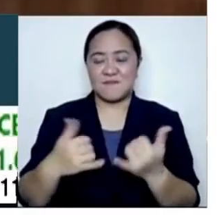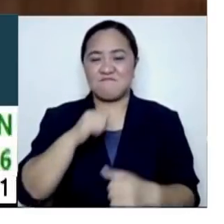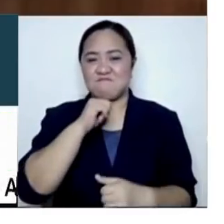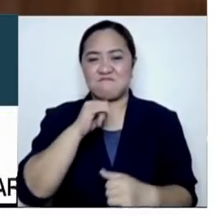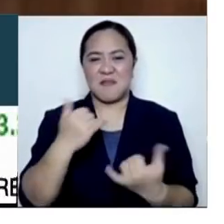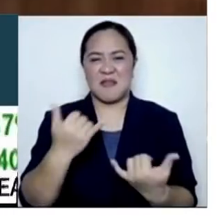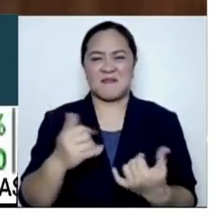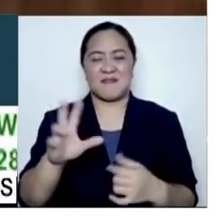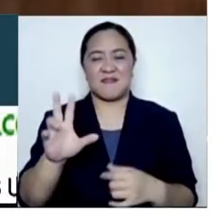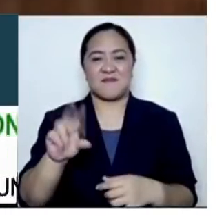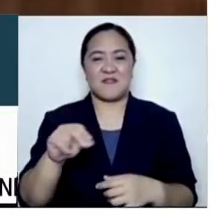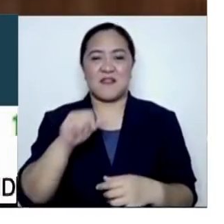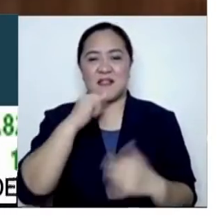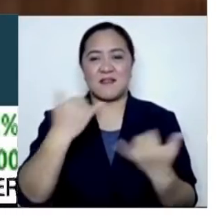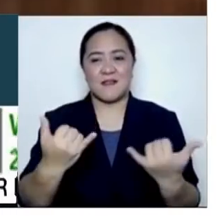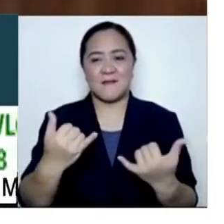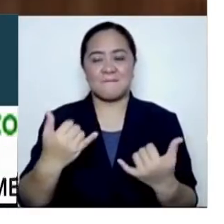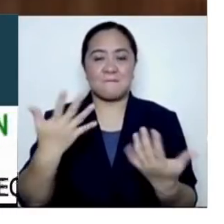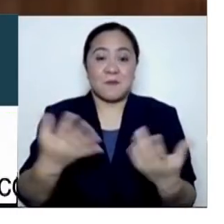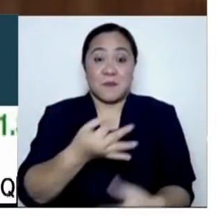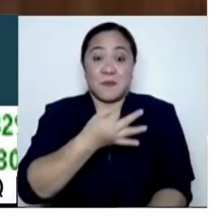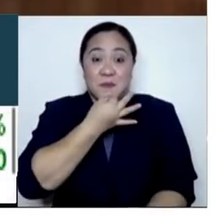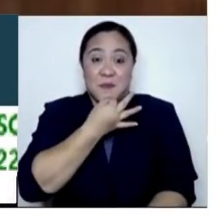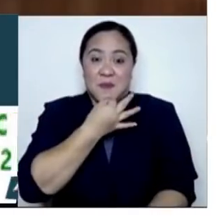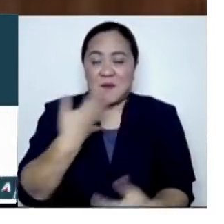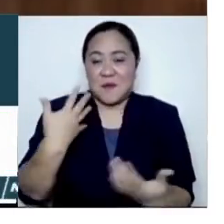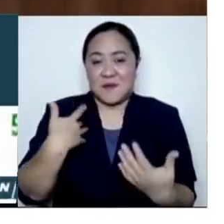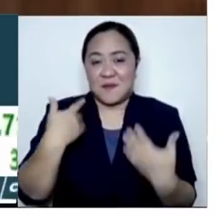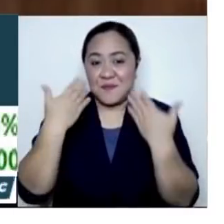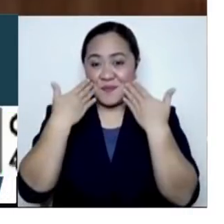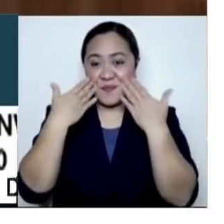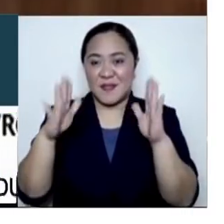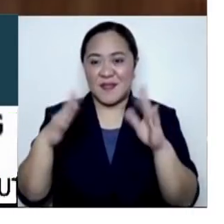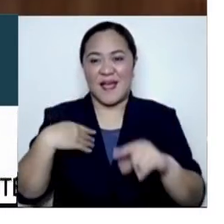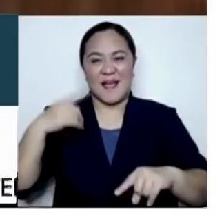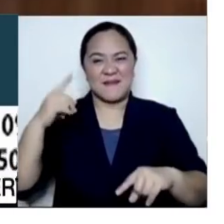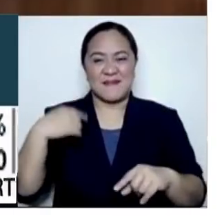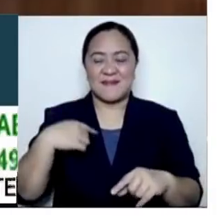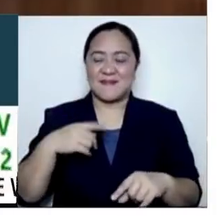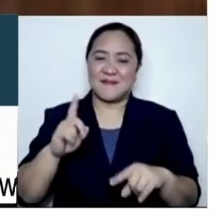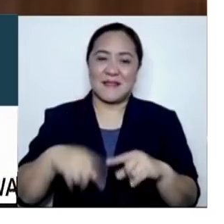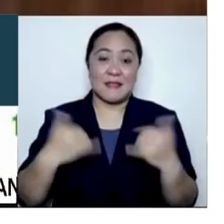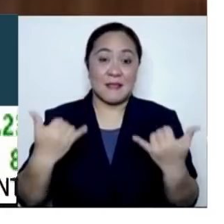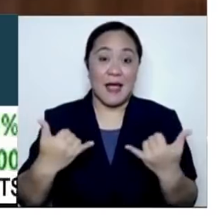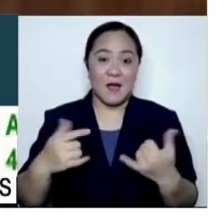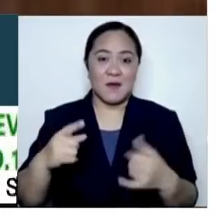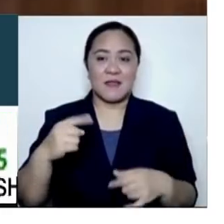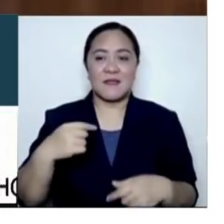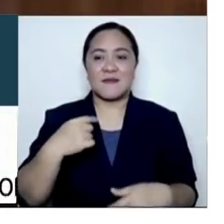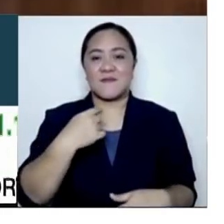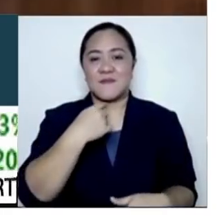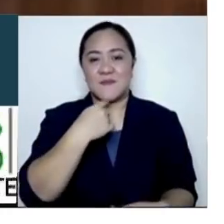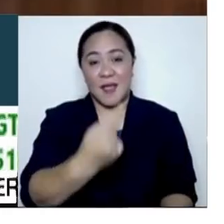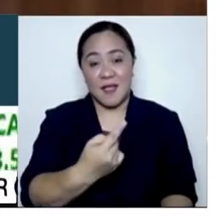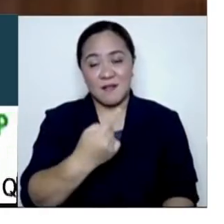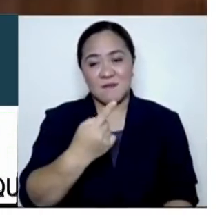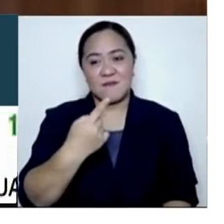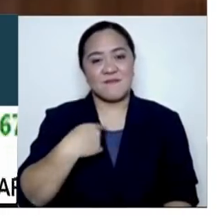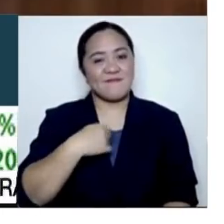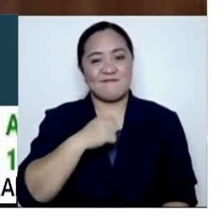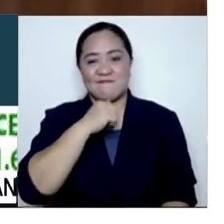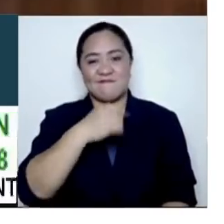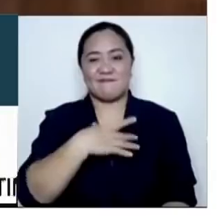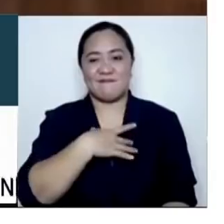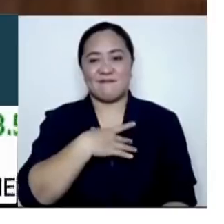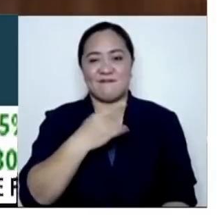And again, I say, ayoko eh. Ayoko sana na ipasok yan.